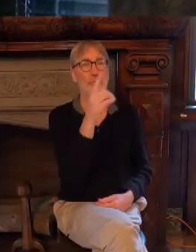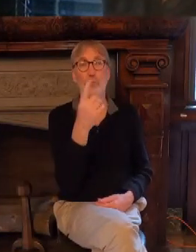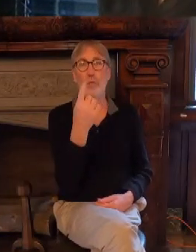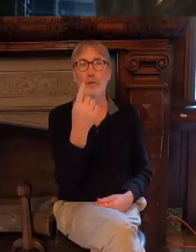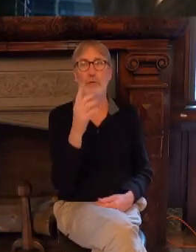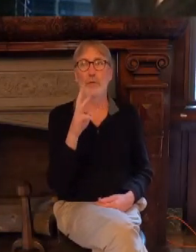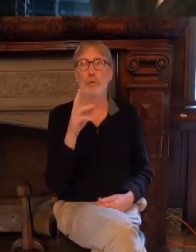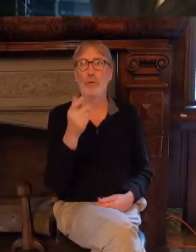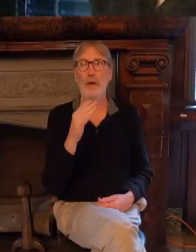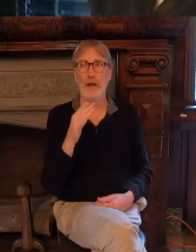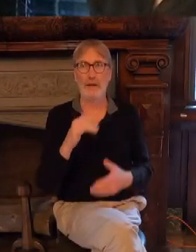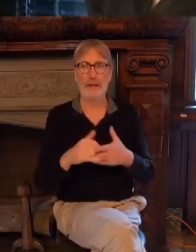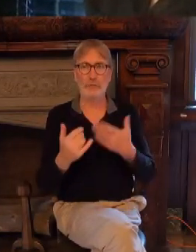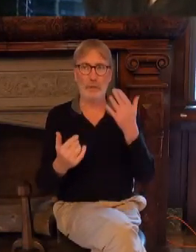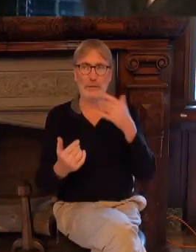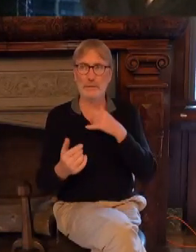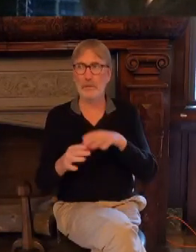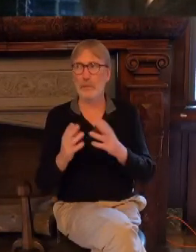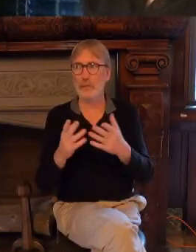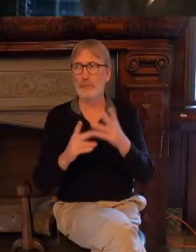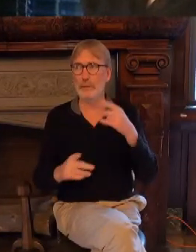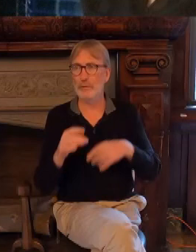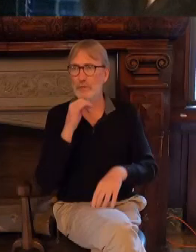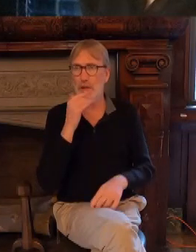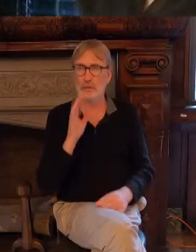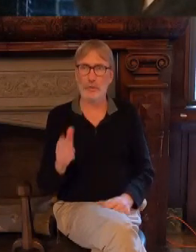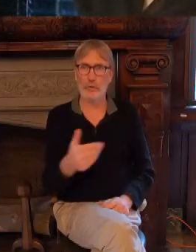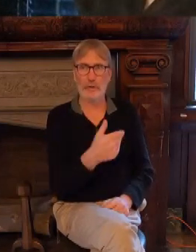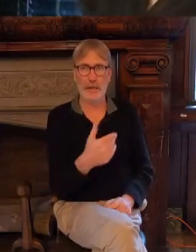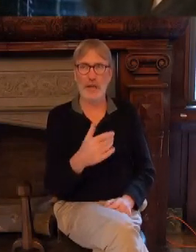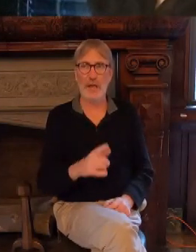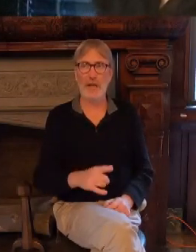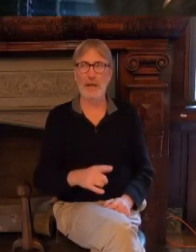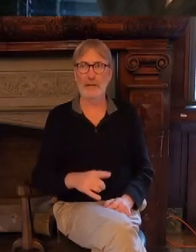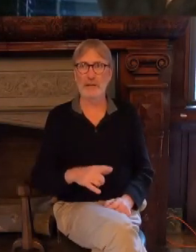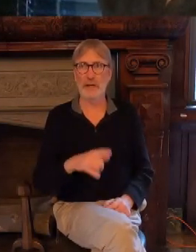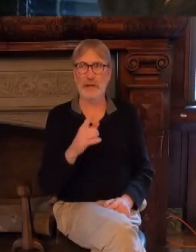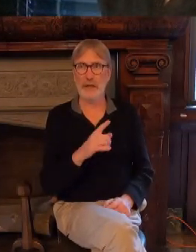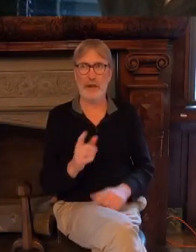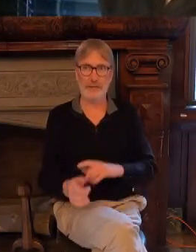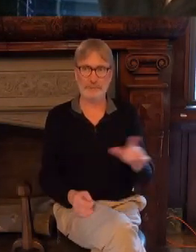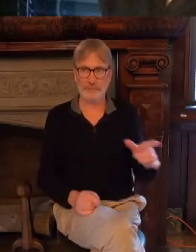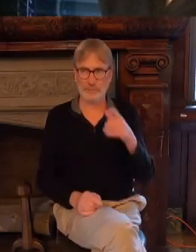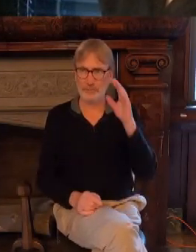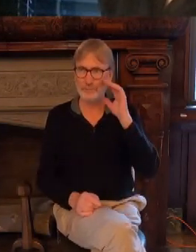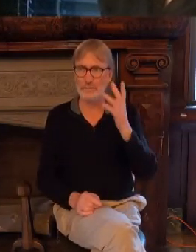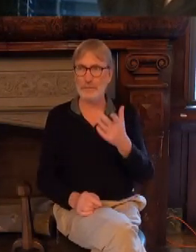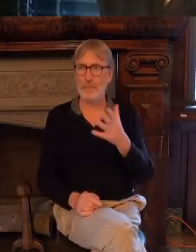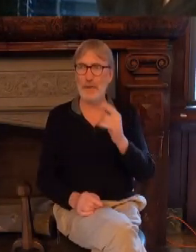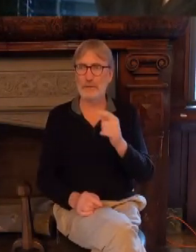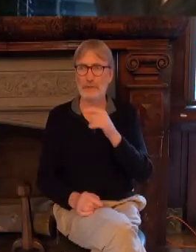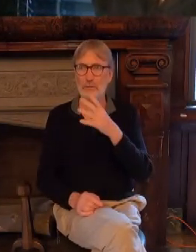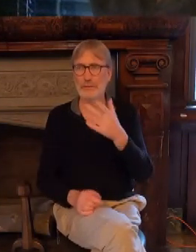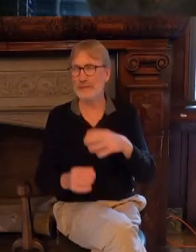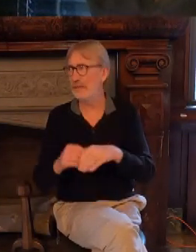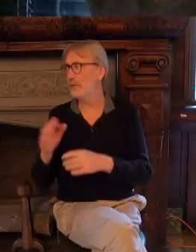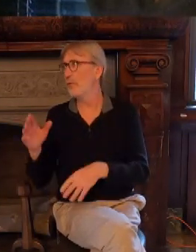That's probably why it's open, because people are not turning left from Redor onto North. That's illegal. No, I know that's probably